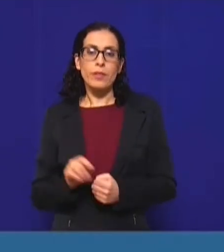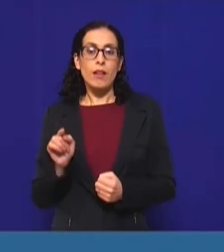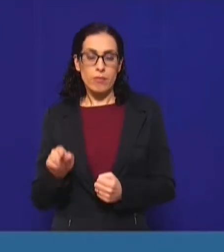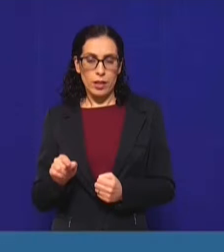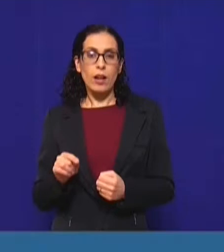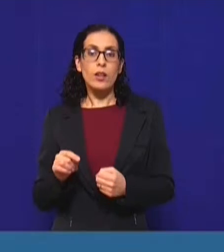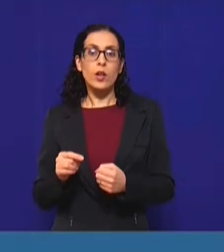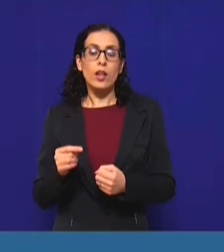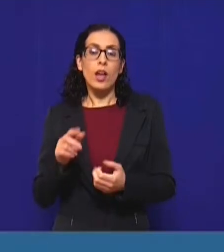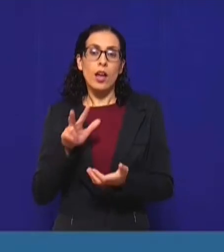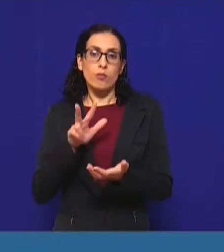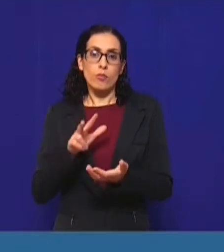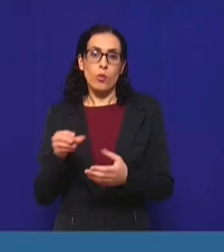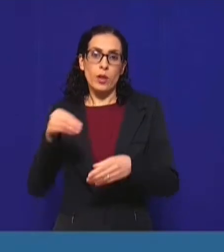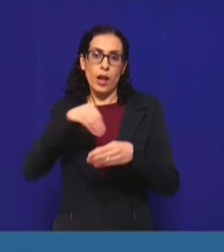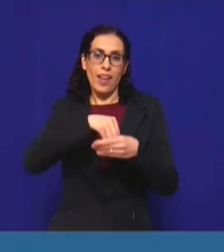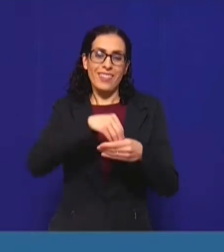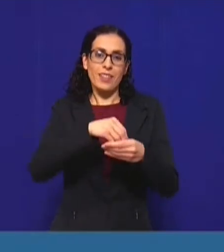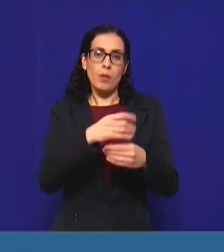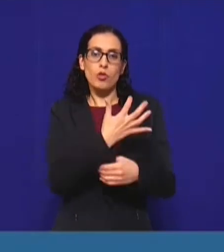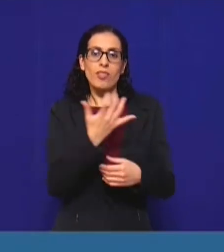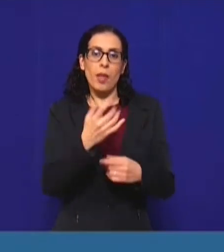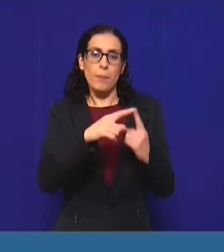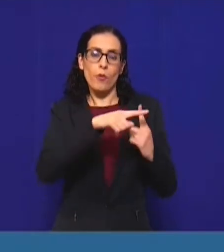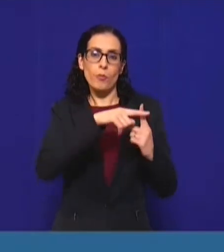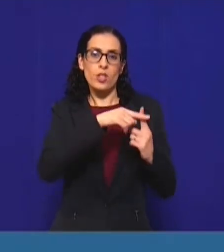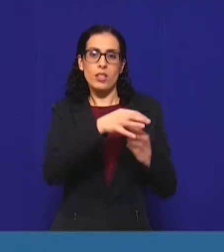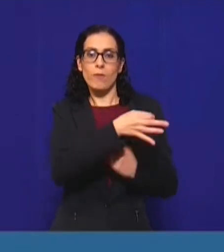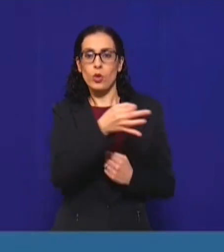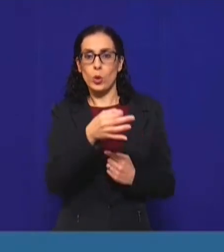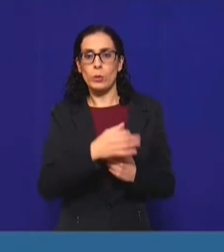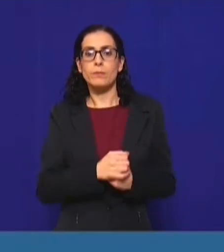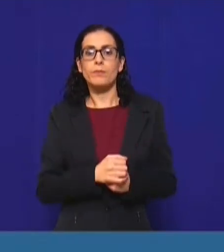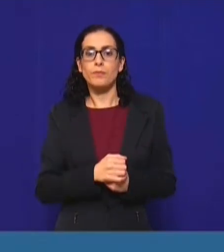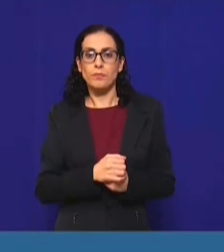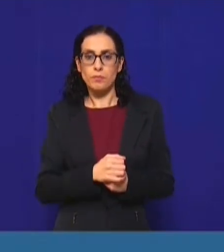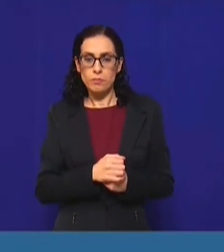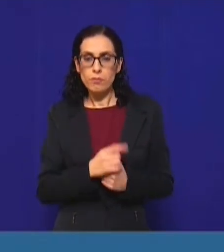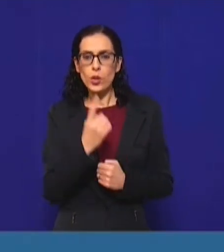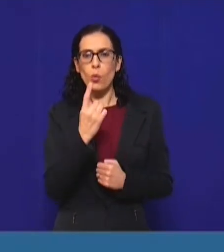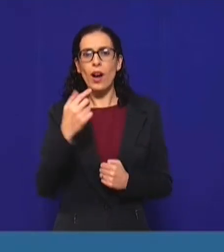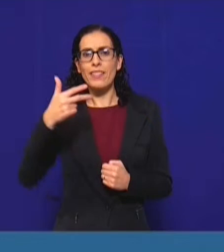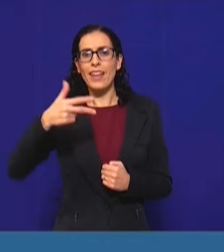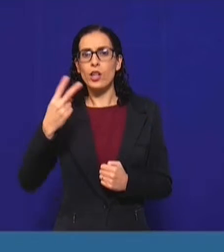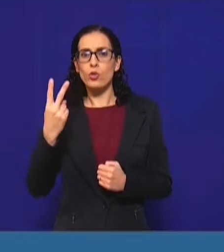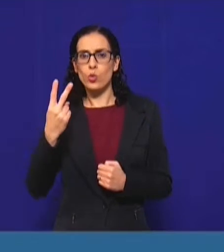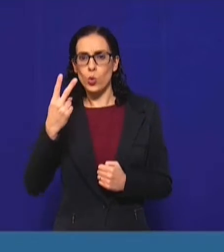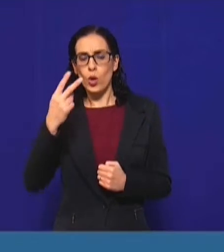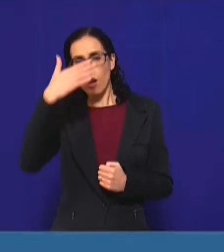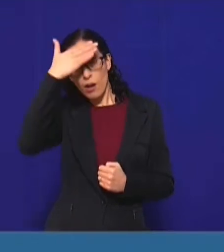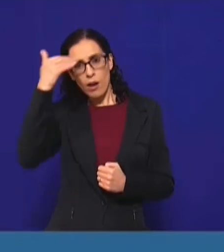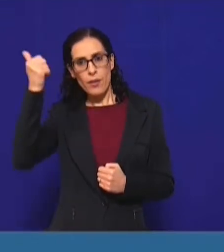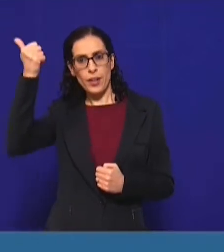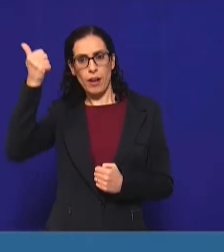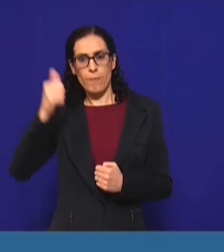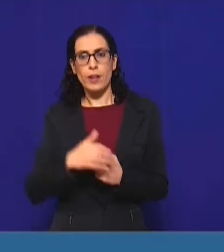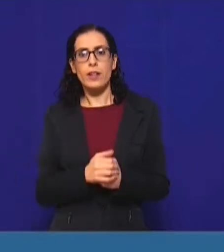with the daily figures that we have. We had 182 persons who have recovered, so the total numbers of recovered